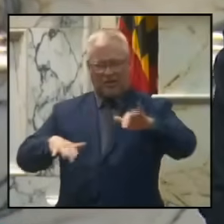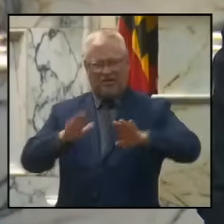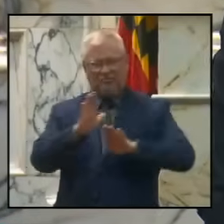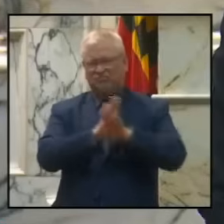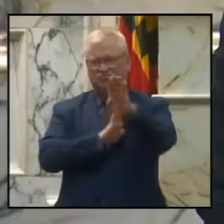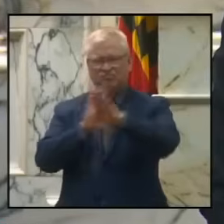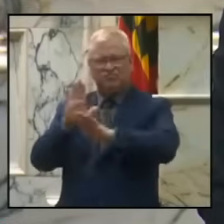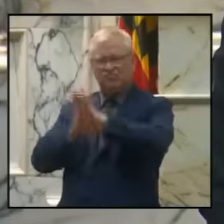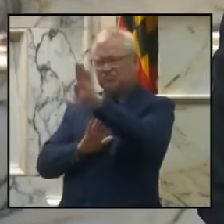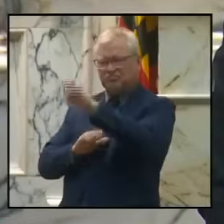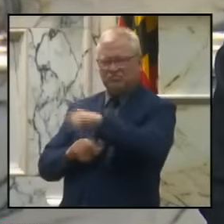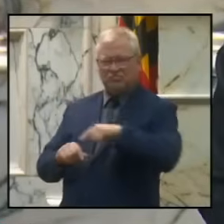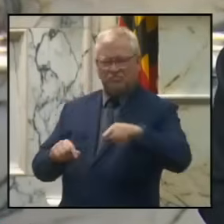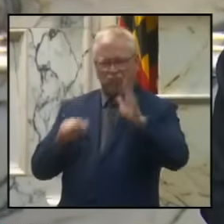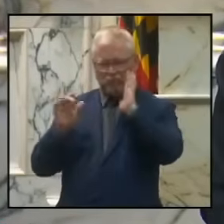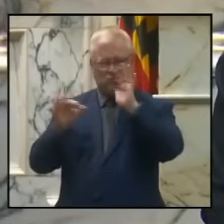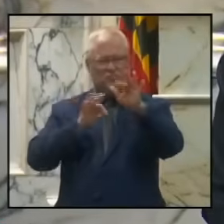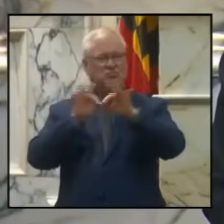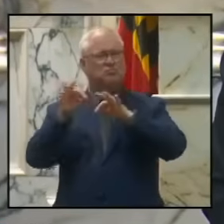right here in the state of Maryland.